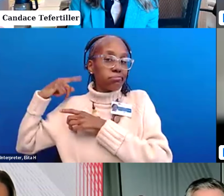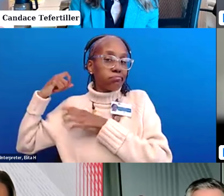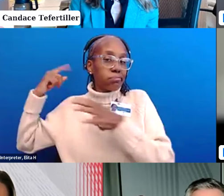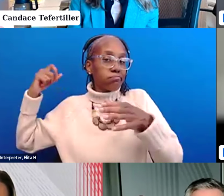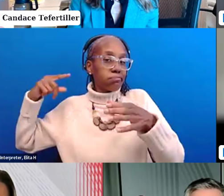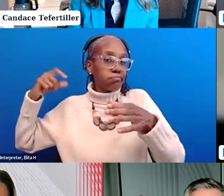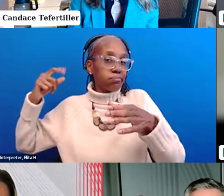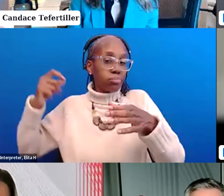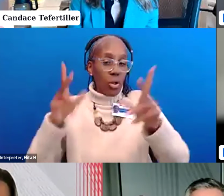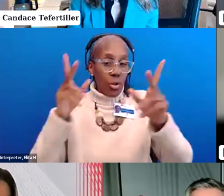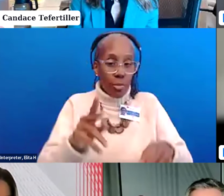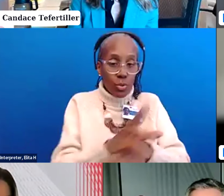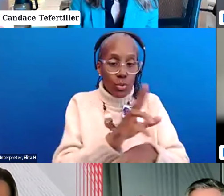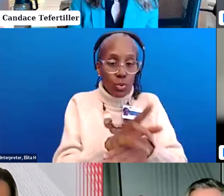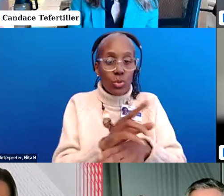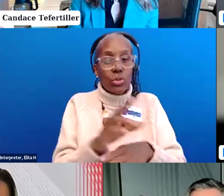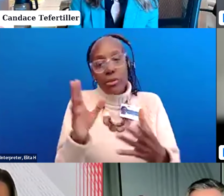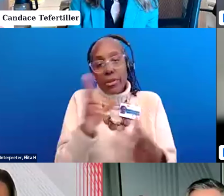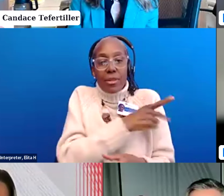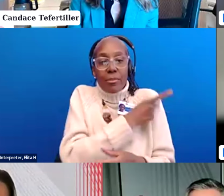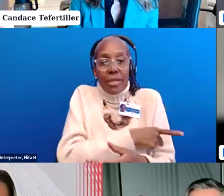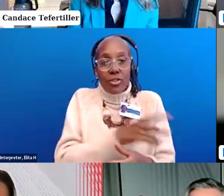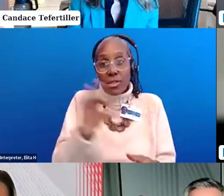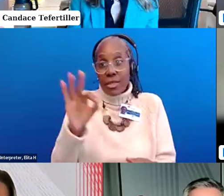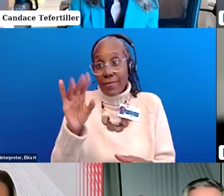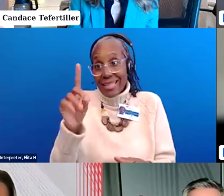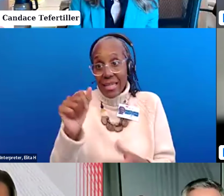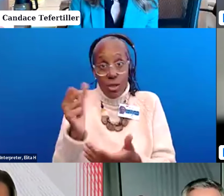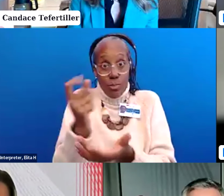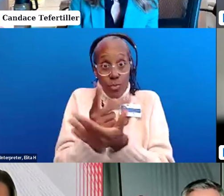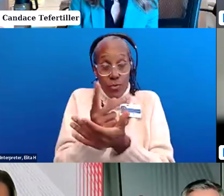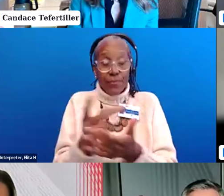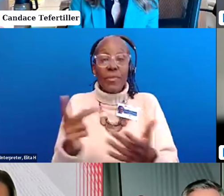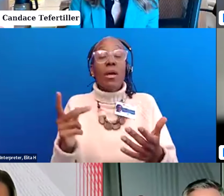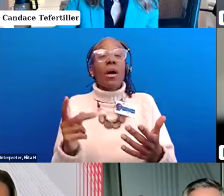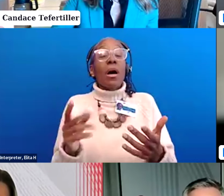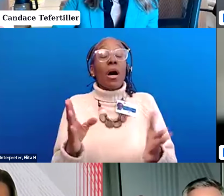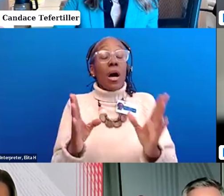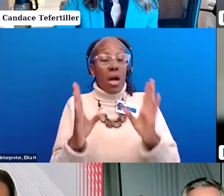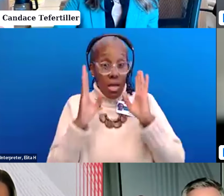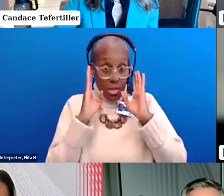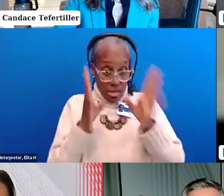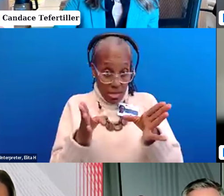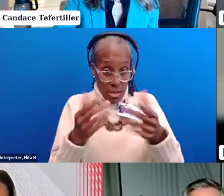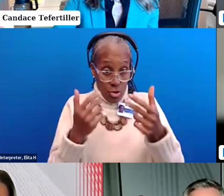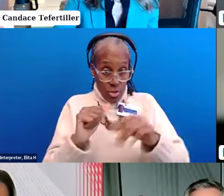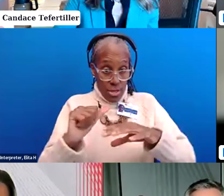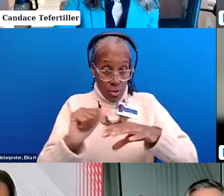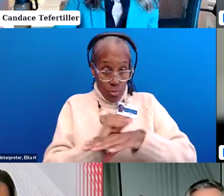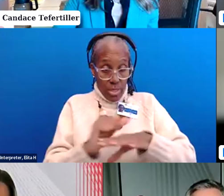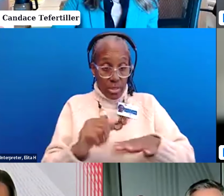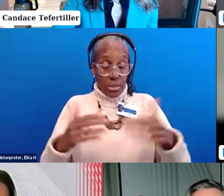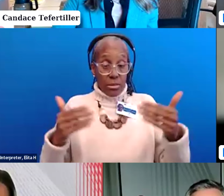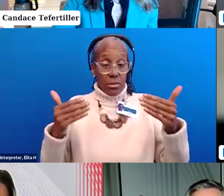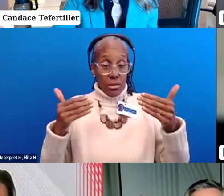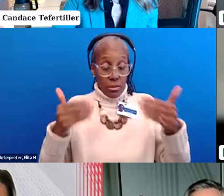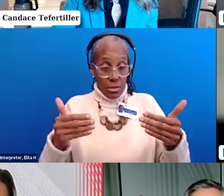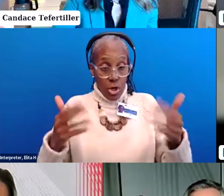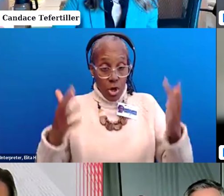the user, now we can call them the patient since it's FDA approved, attempts and practices making movements where